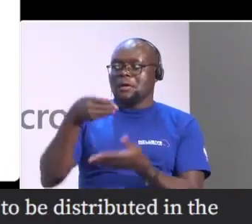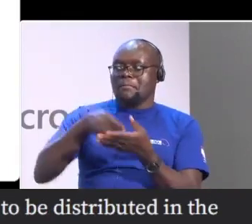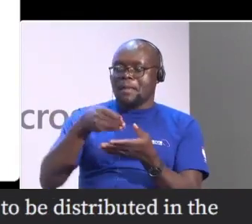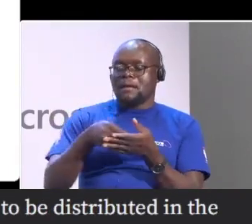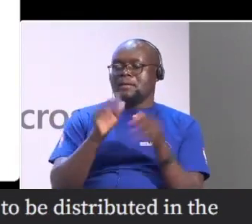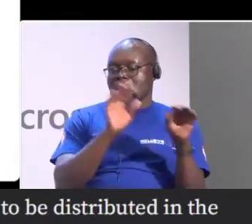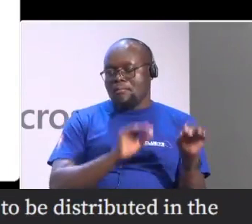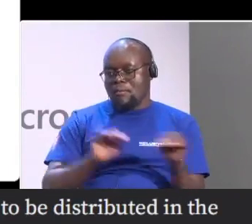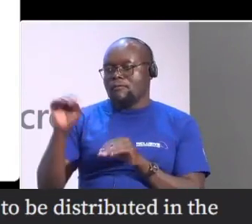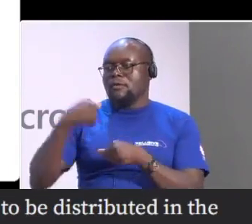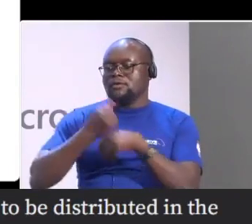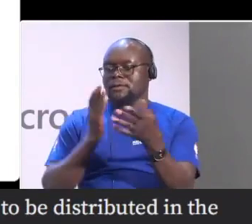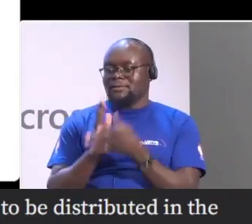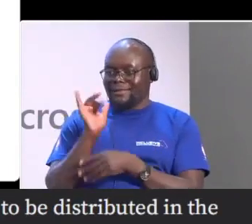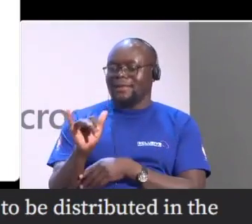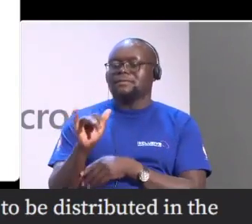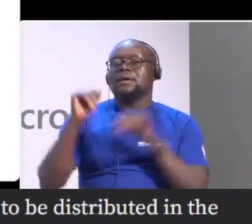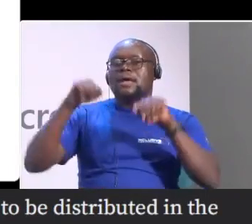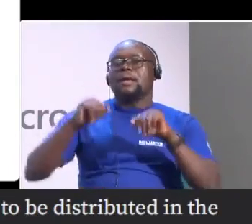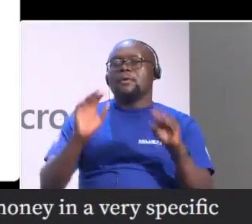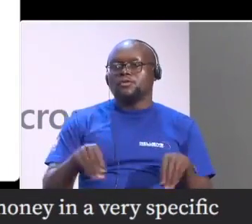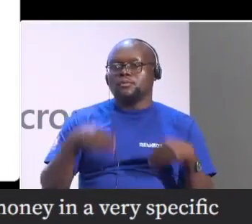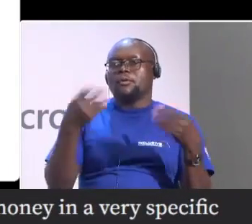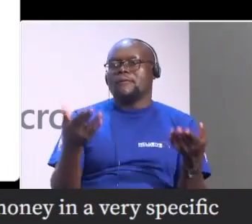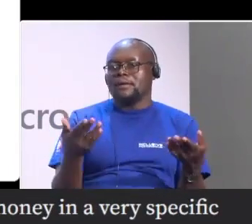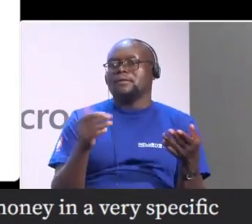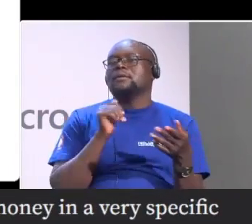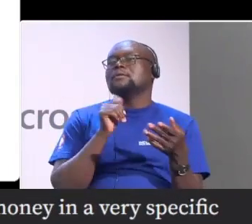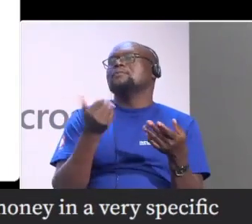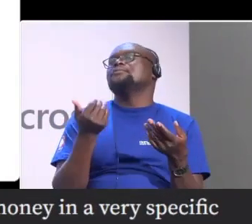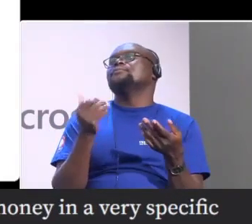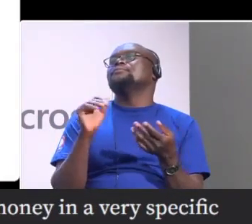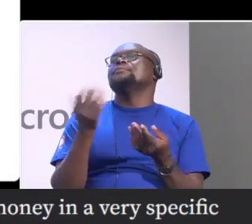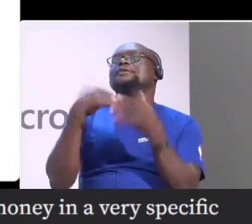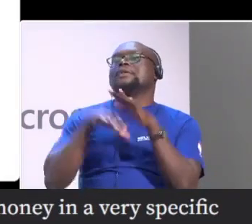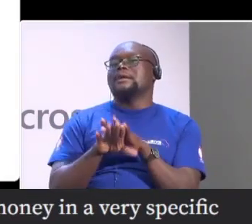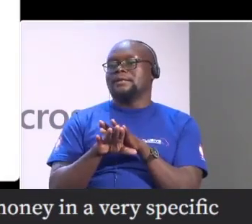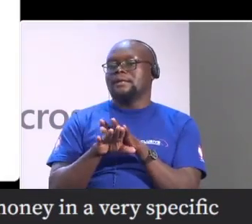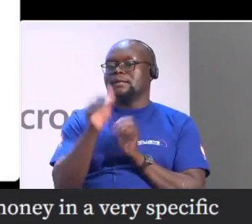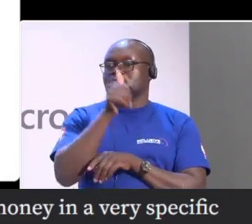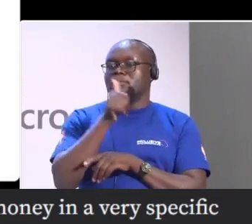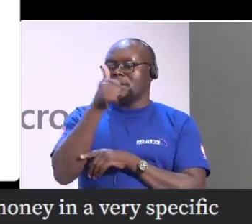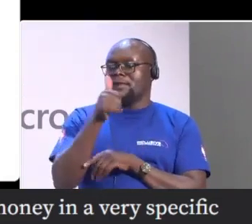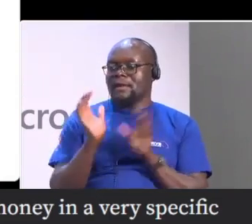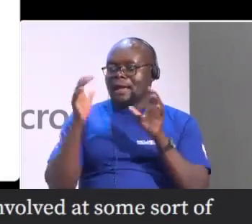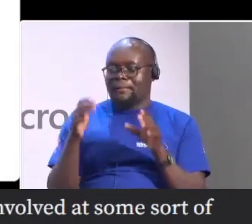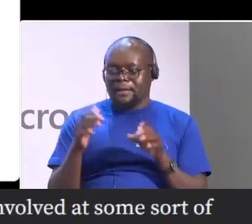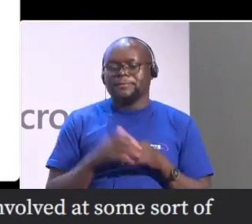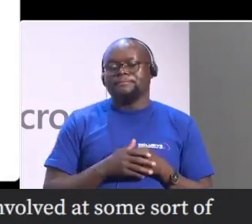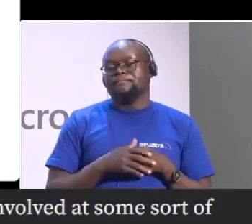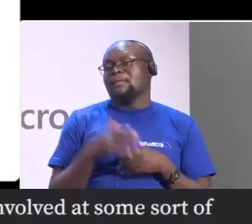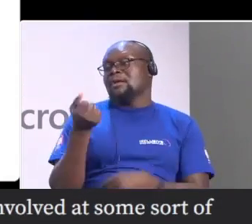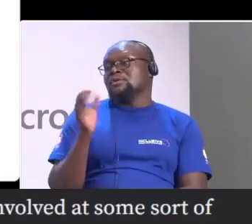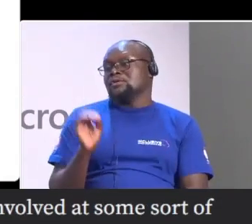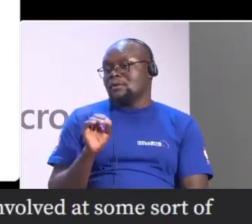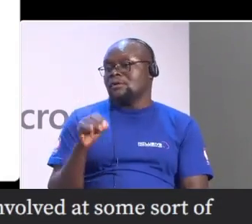flows through to make sure that it's being handled appropriately and it's not being integrated into a private entity company, for example.